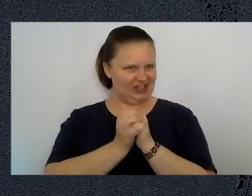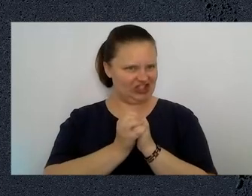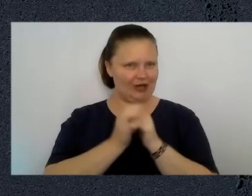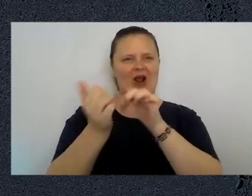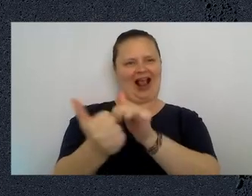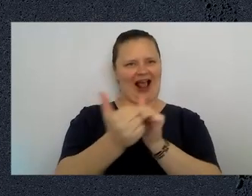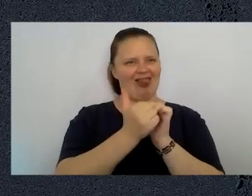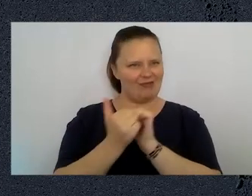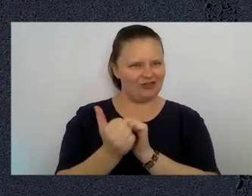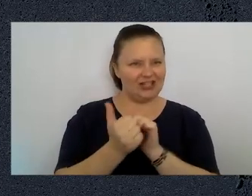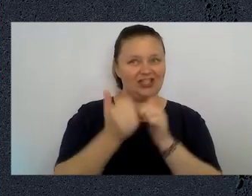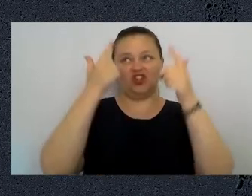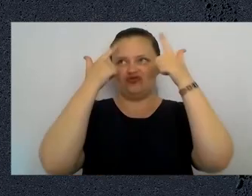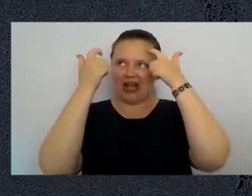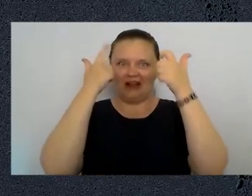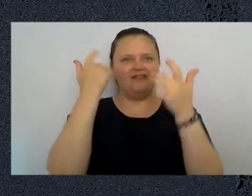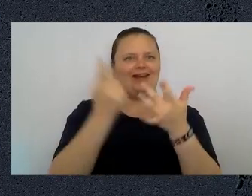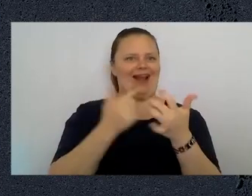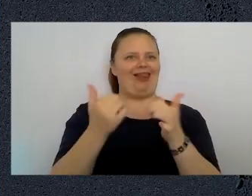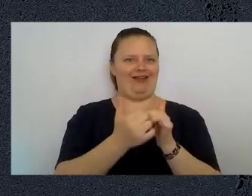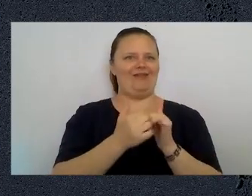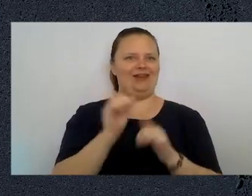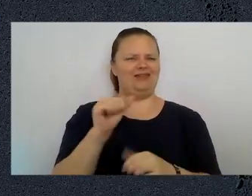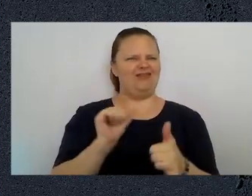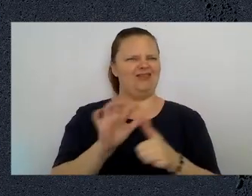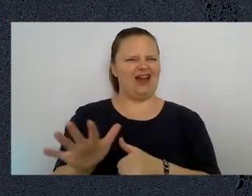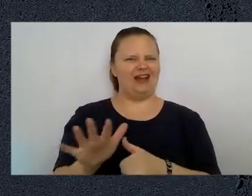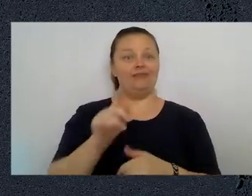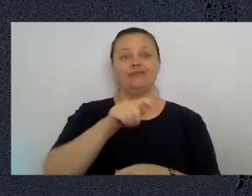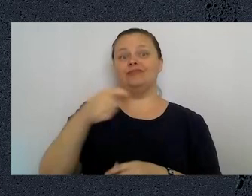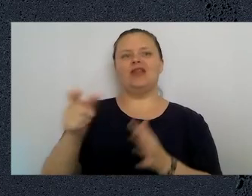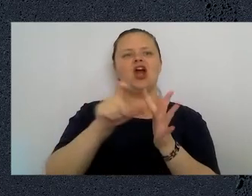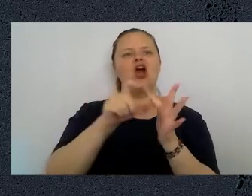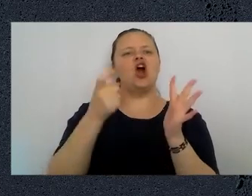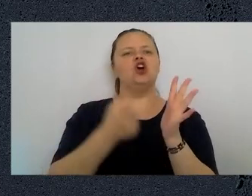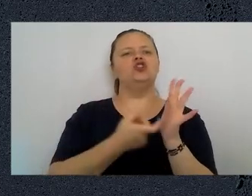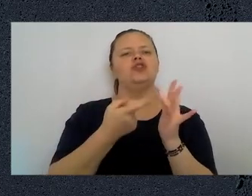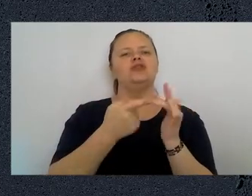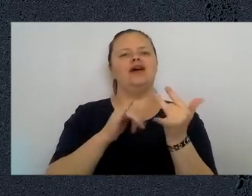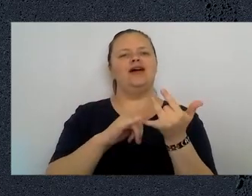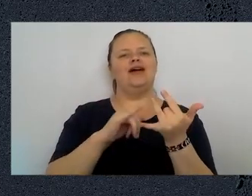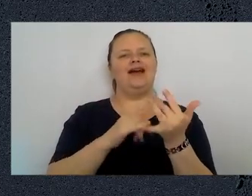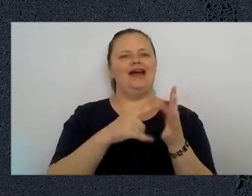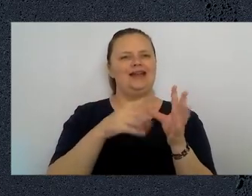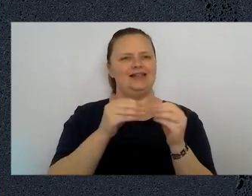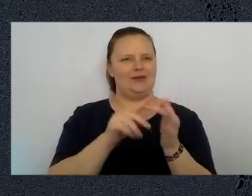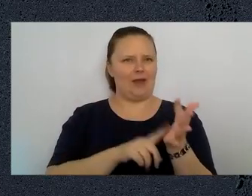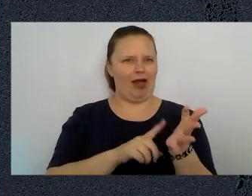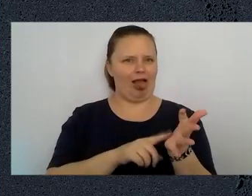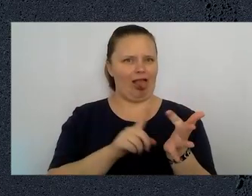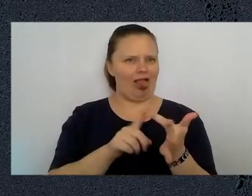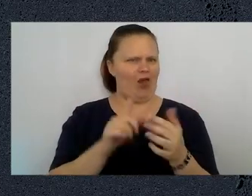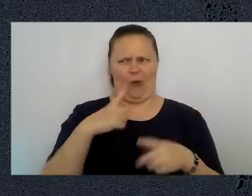collaborations, creative or otherwise. Yeah, fantastic. Dr. Isabelle Kingsley, what about you? What pulled you into the world of STEM? I first met you and you